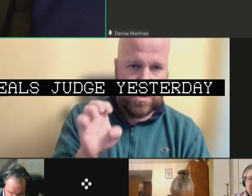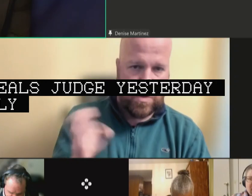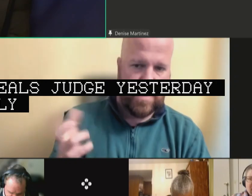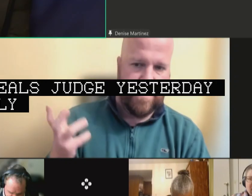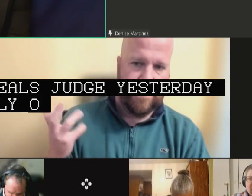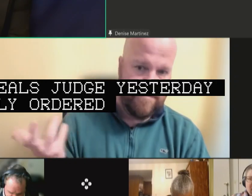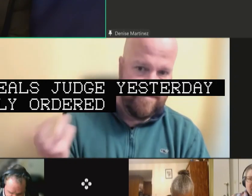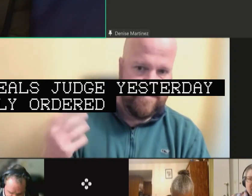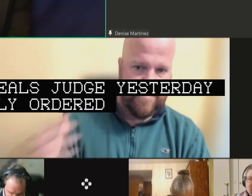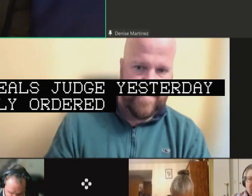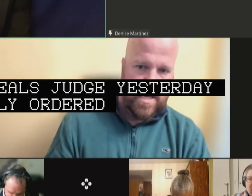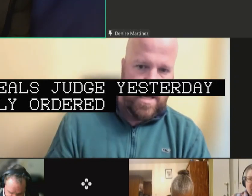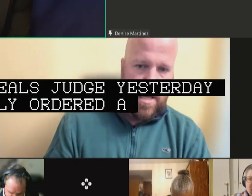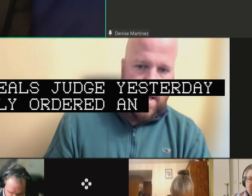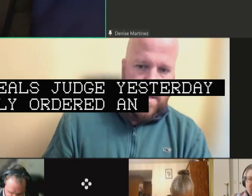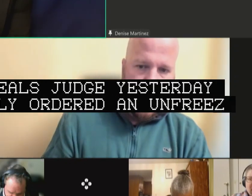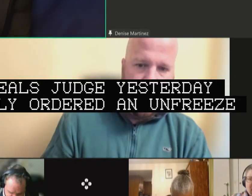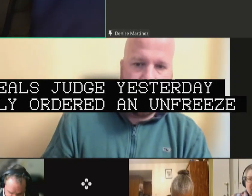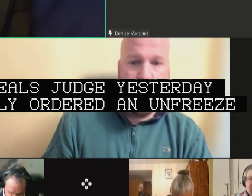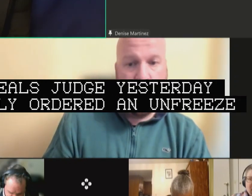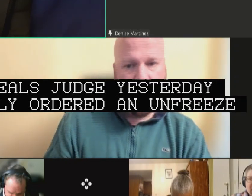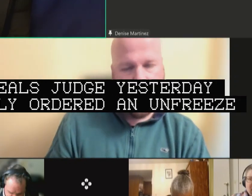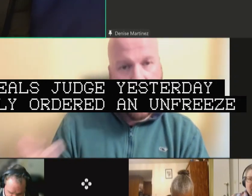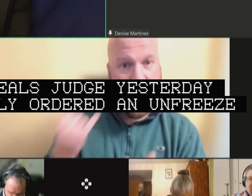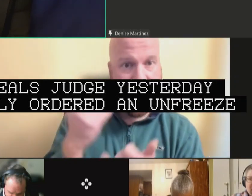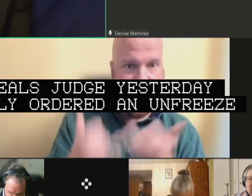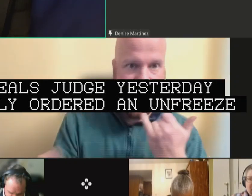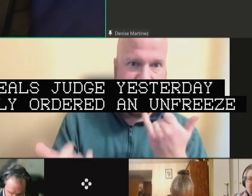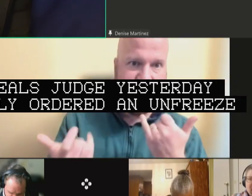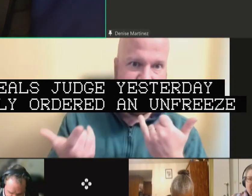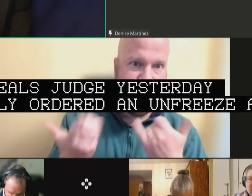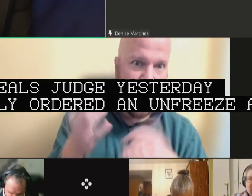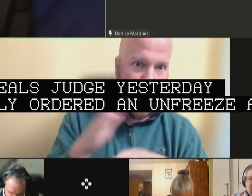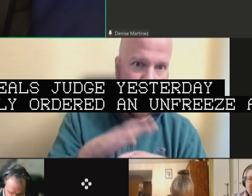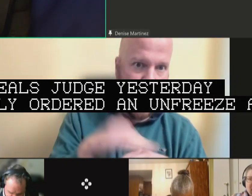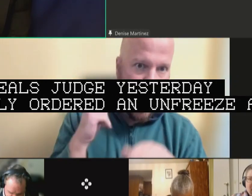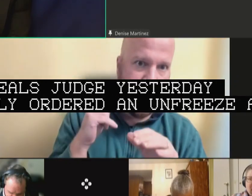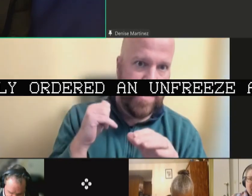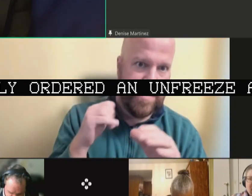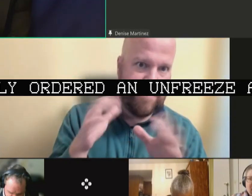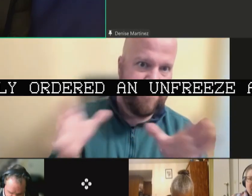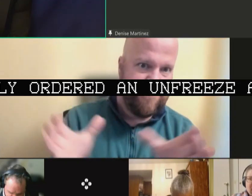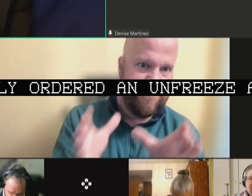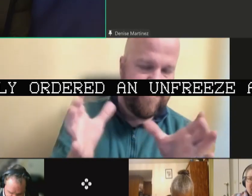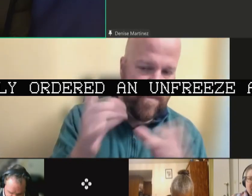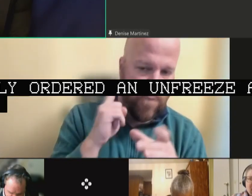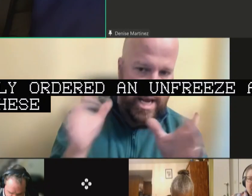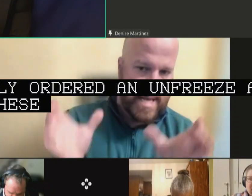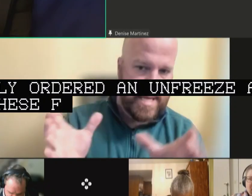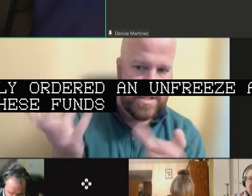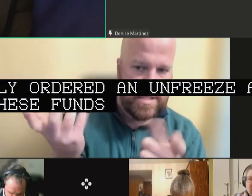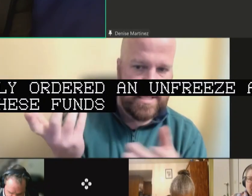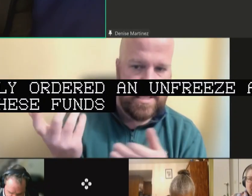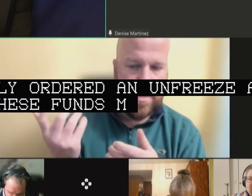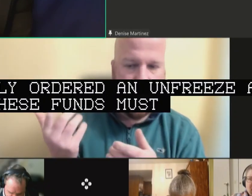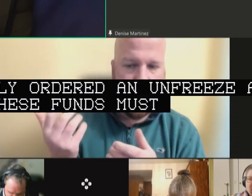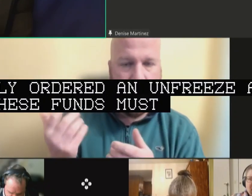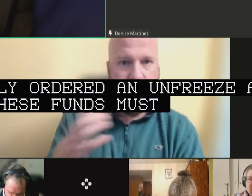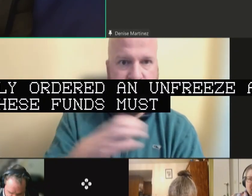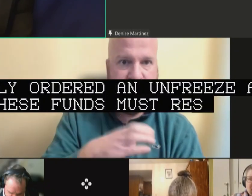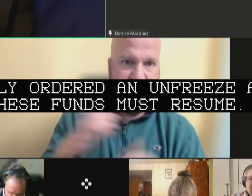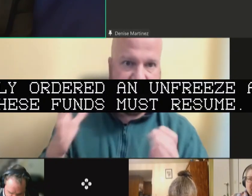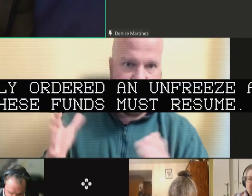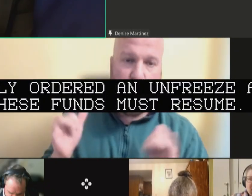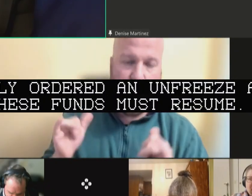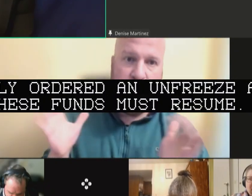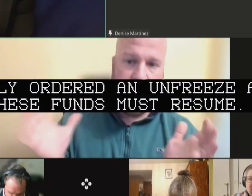these funds must resume. So, lastly, there's a call to action,